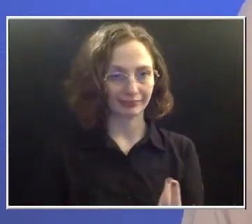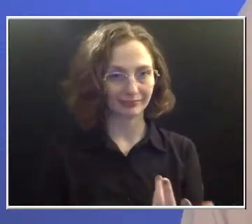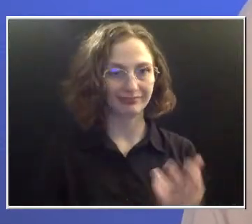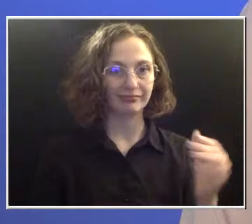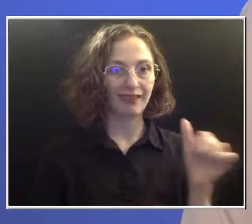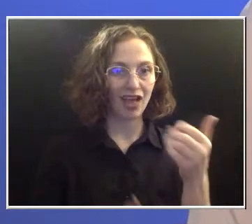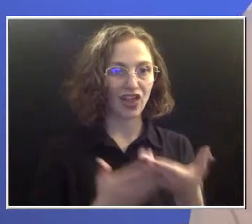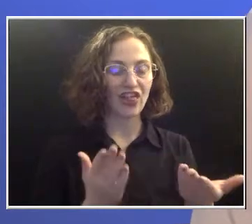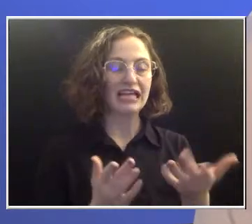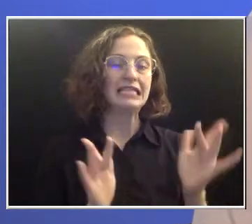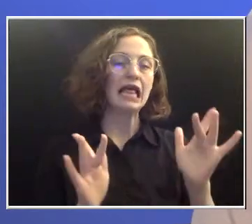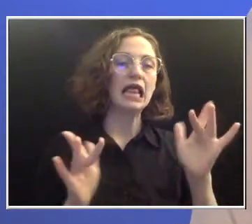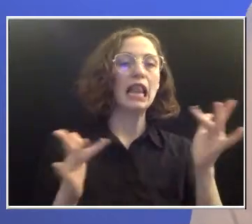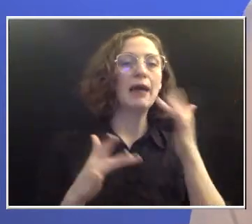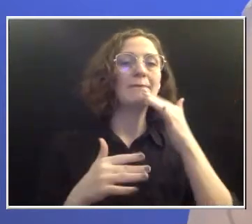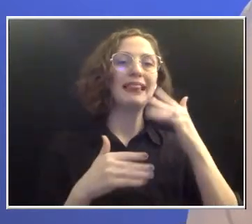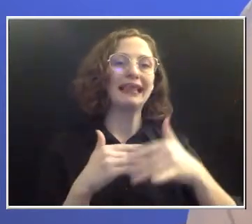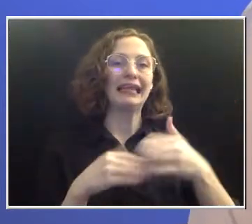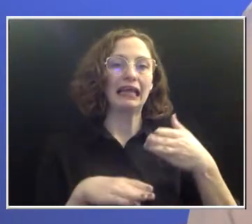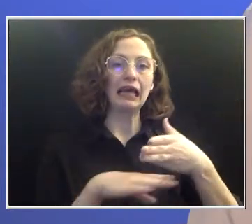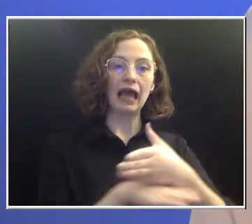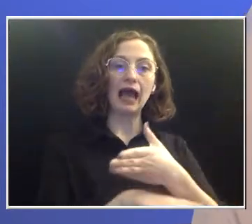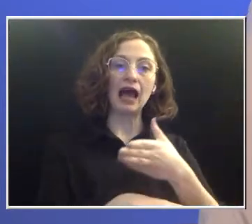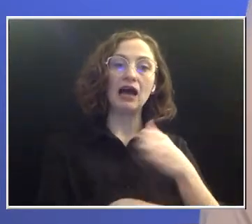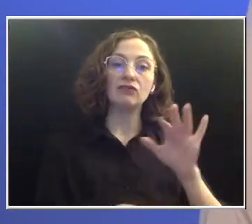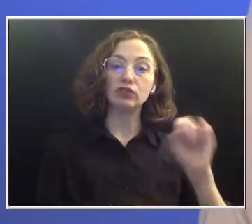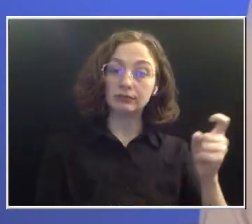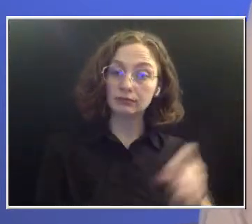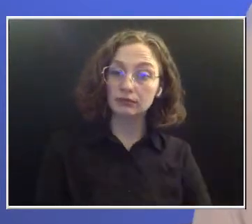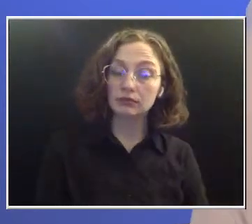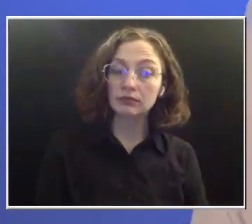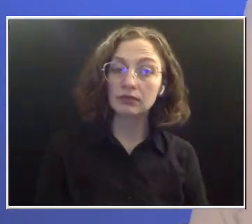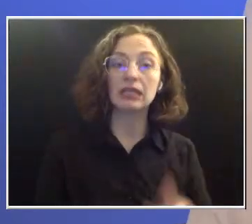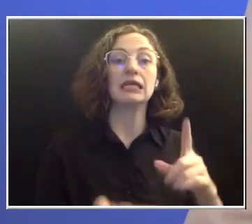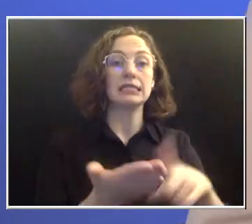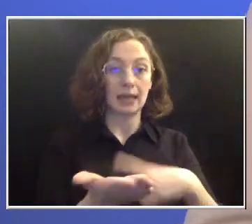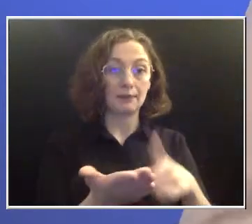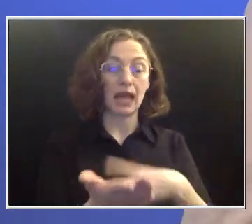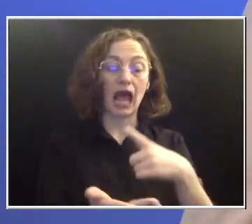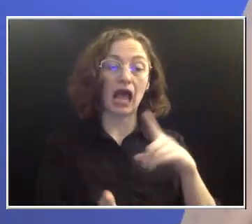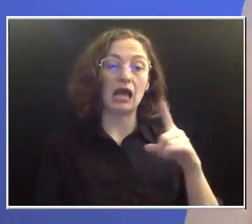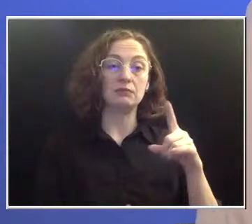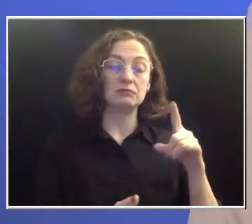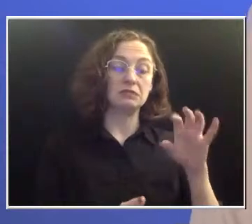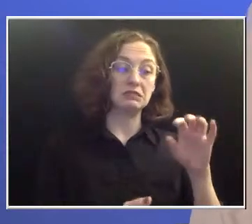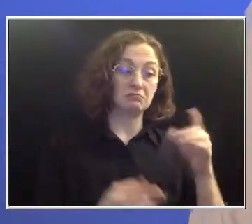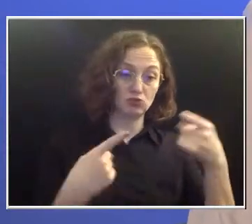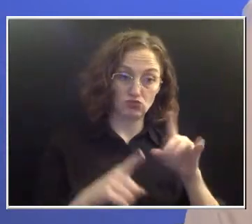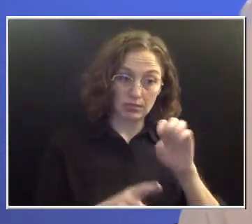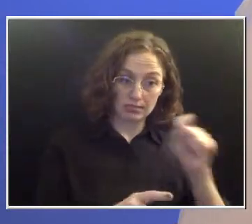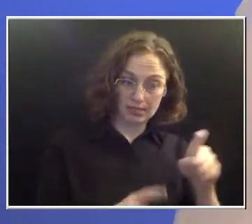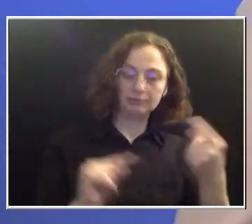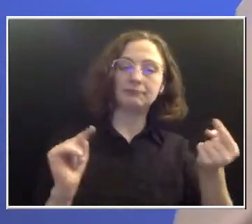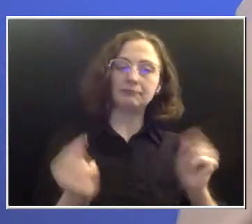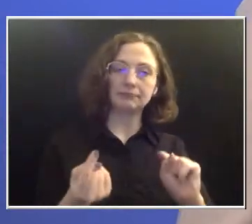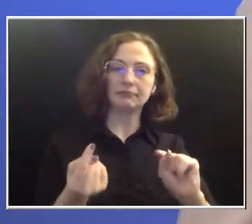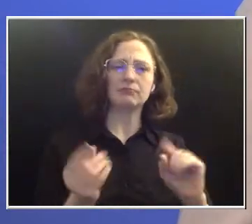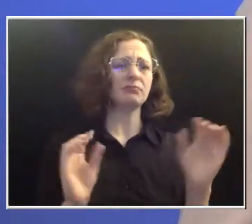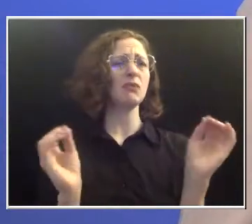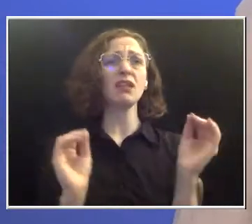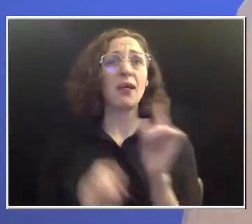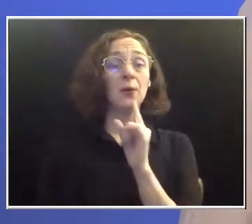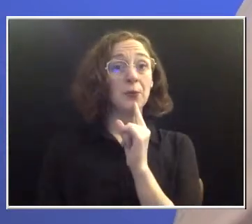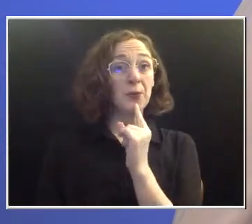after intercourse, at times pain with intercourse, nothing extreme. I wasn't having